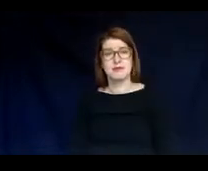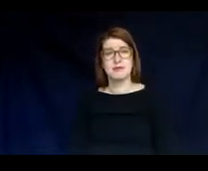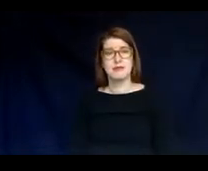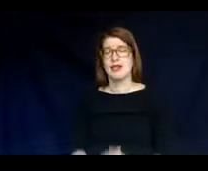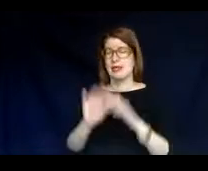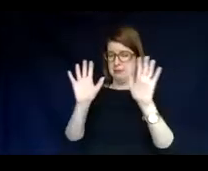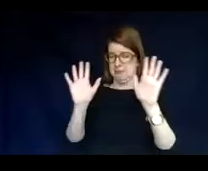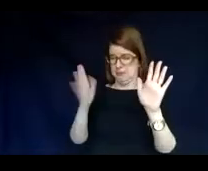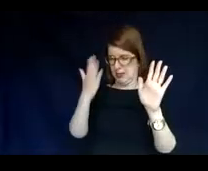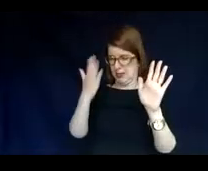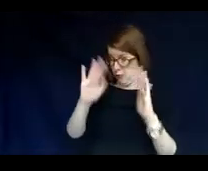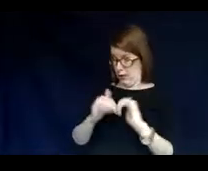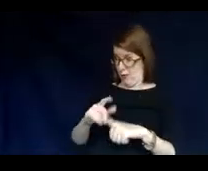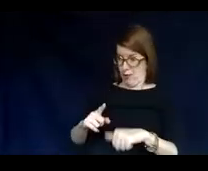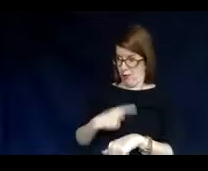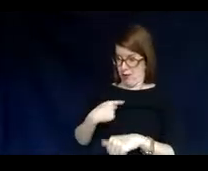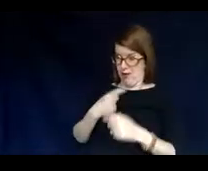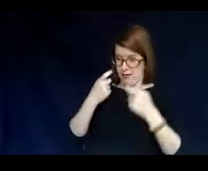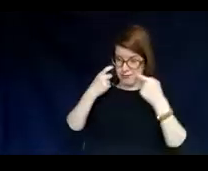I don't know how long I cried in that parking lot.